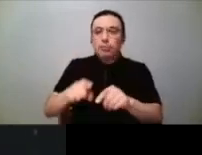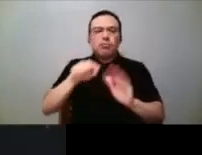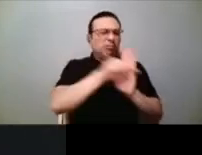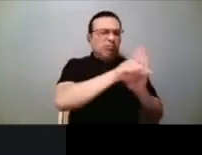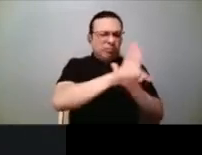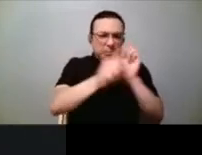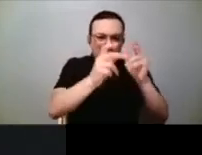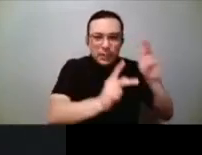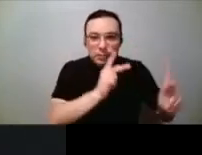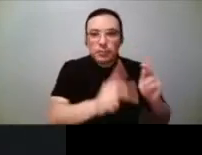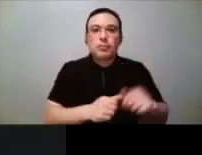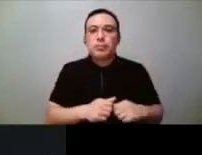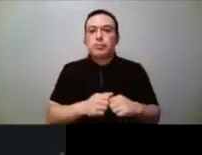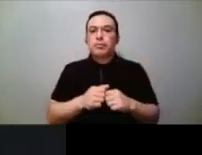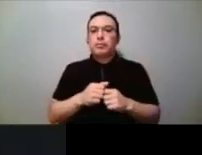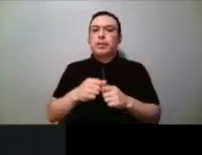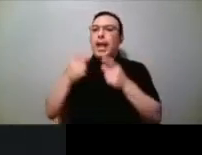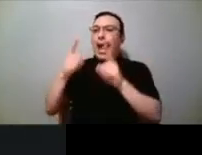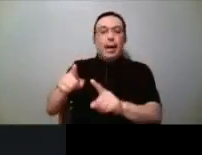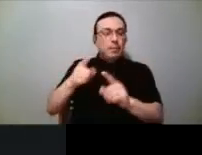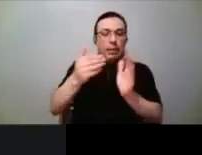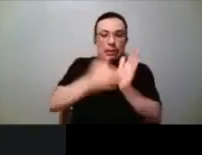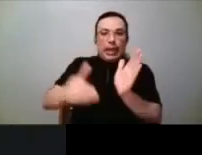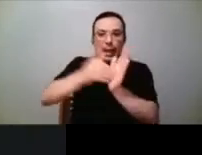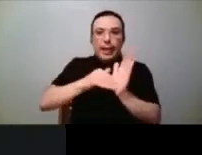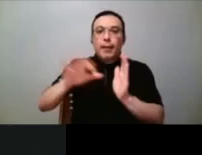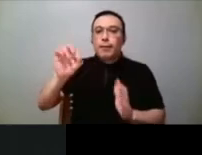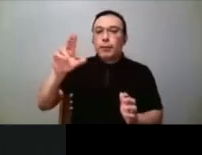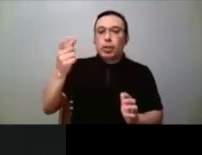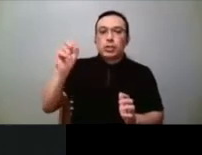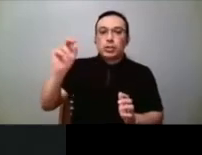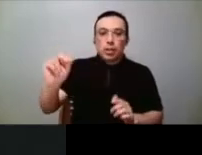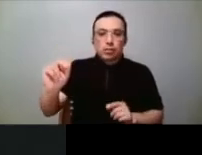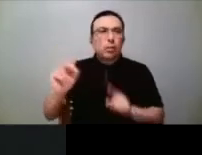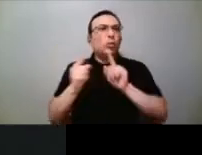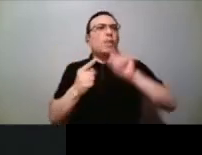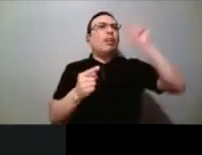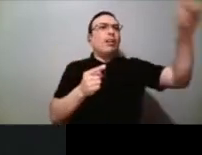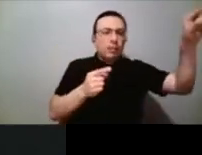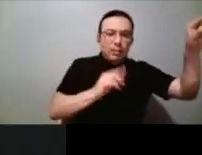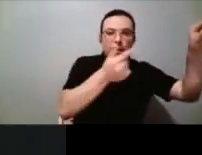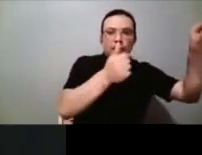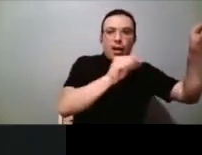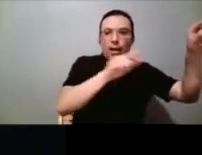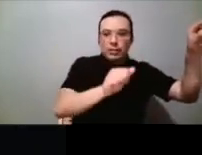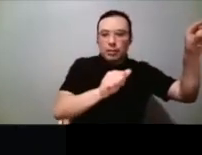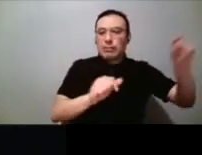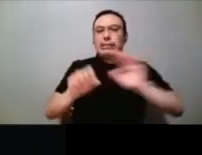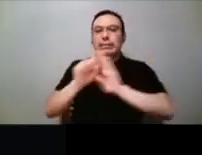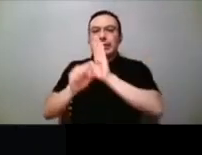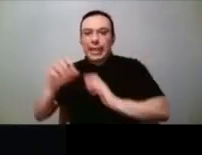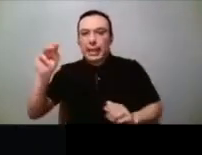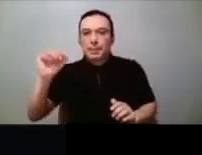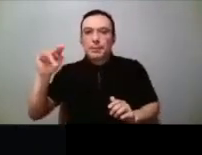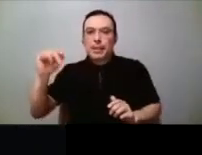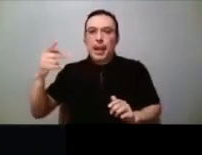on repeat from Ferguson to Gaza, Minneapolis to Sheikh Jarrah, that we interrupt with that mad sense of justice that strikes